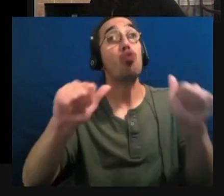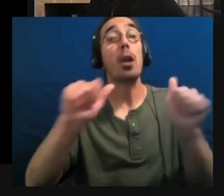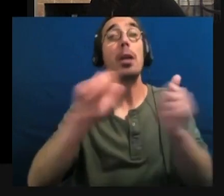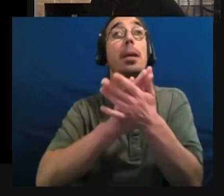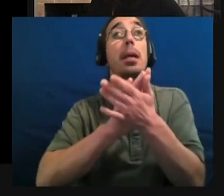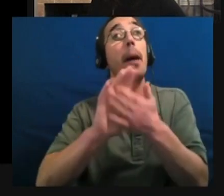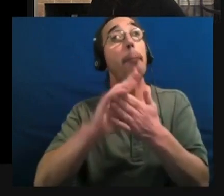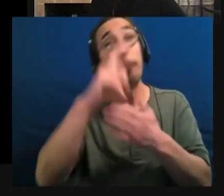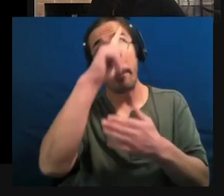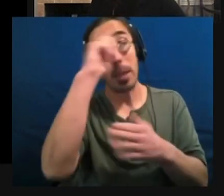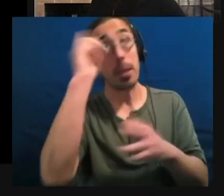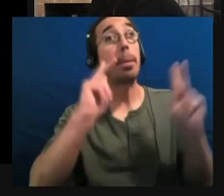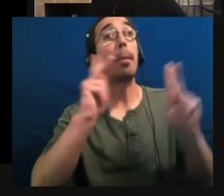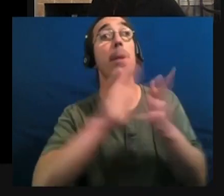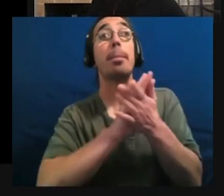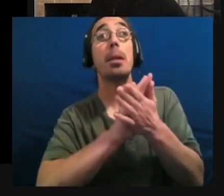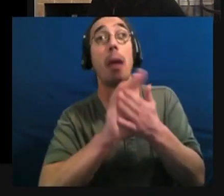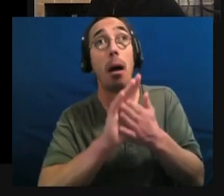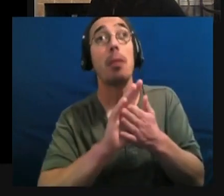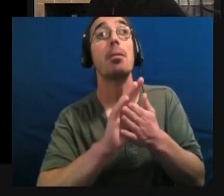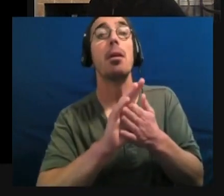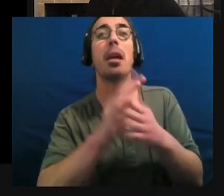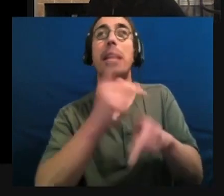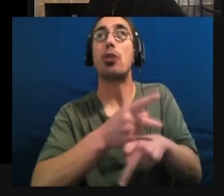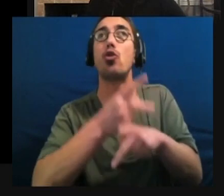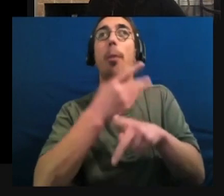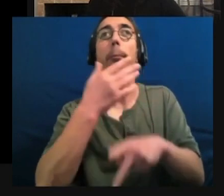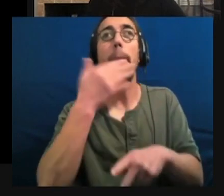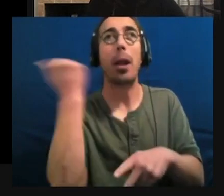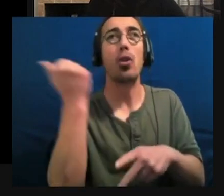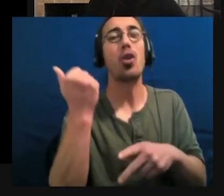better, mostly because it literally hurts me to be cruel.